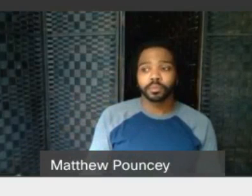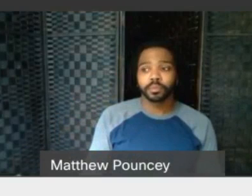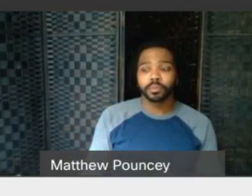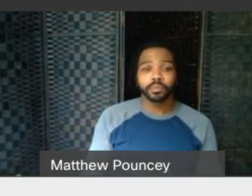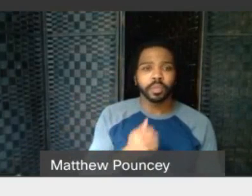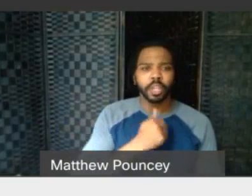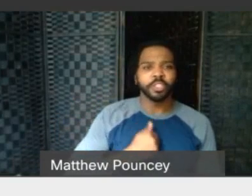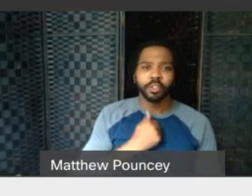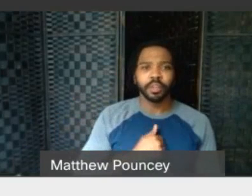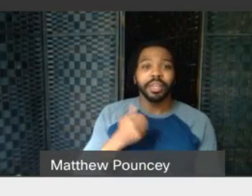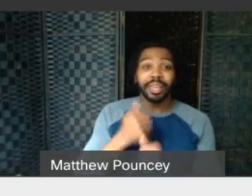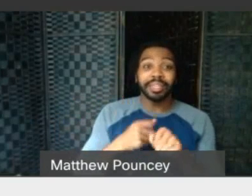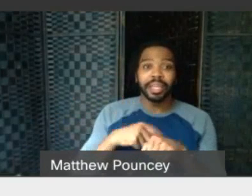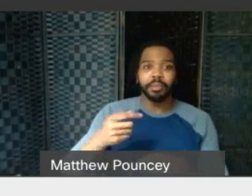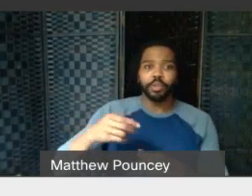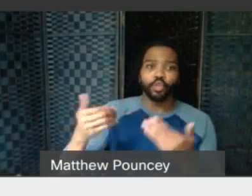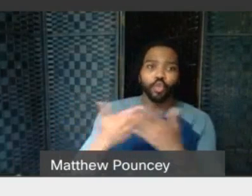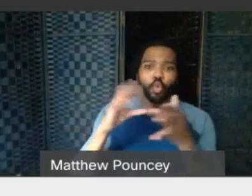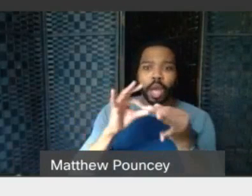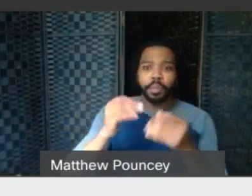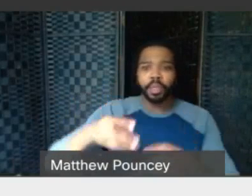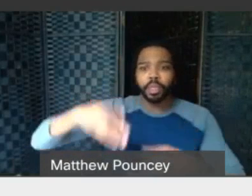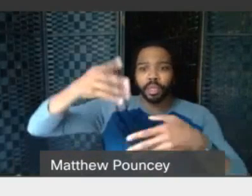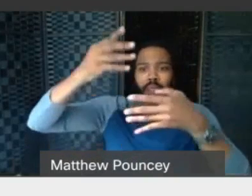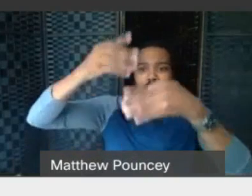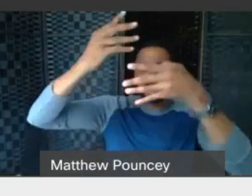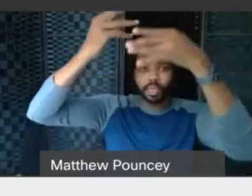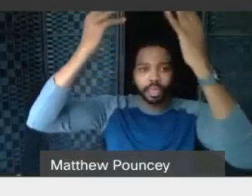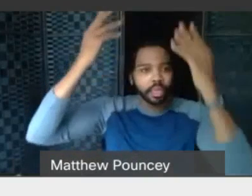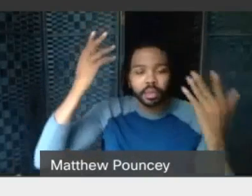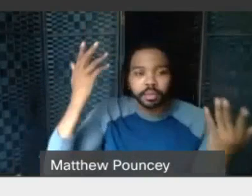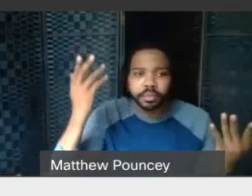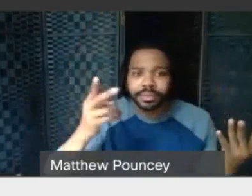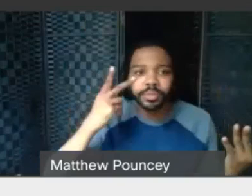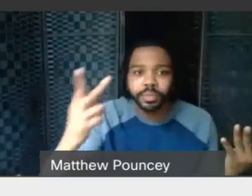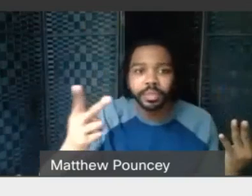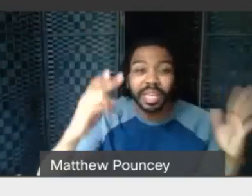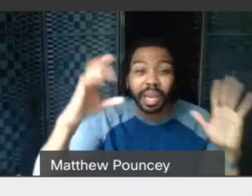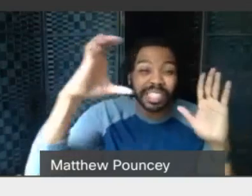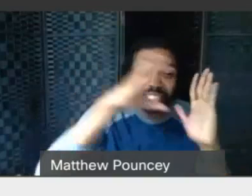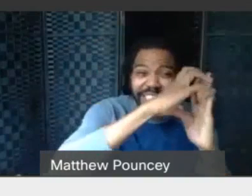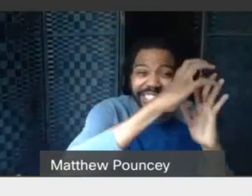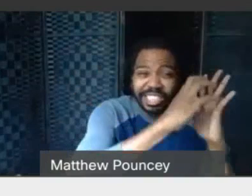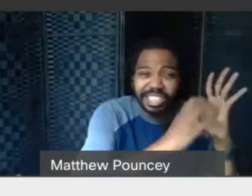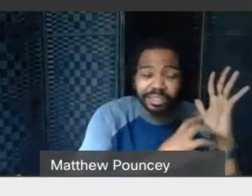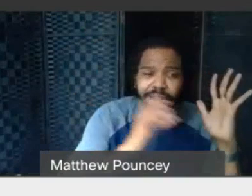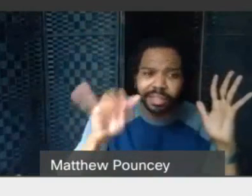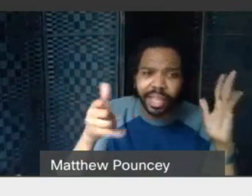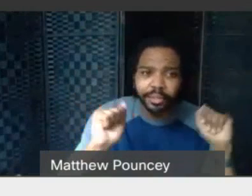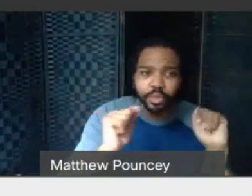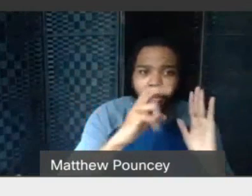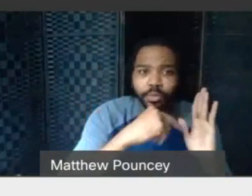Sorry, every time a new one comes in, it like resets and moves it. These events are also registered with the White House Month of